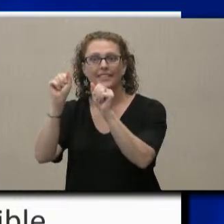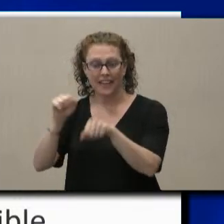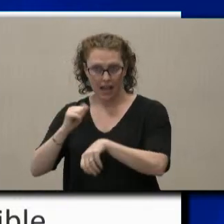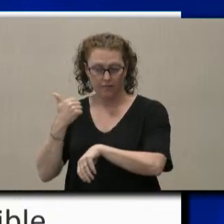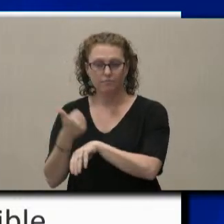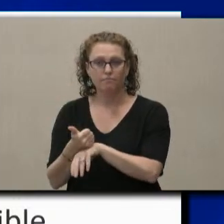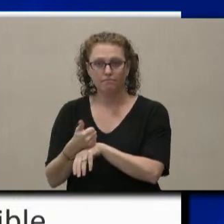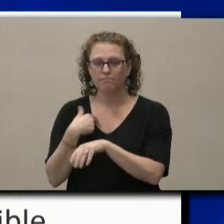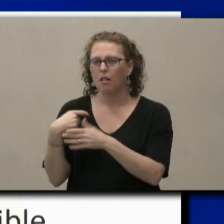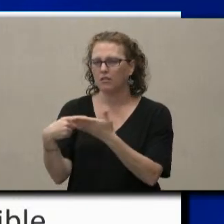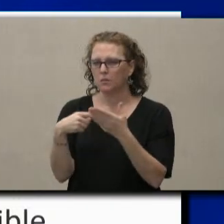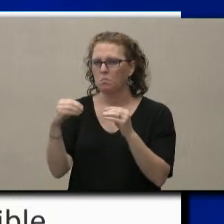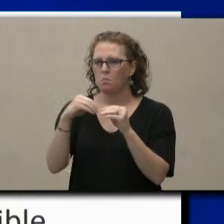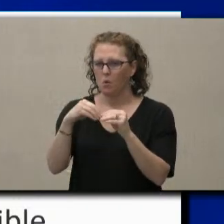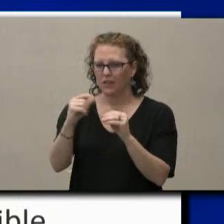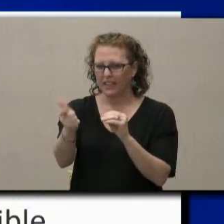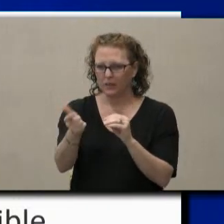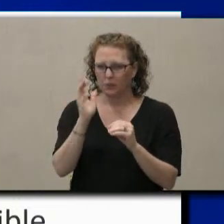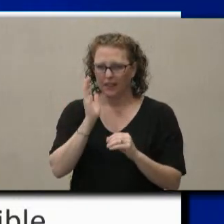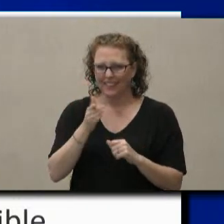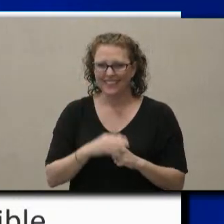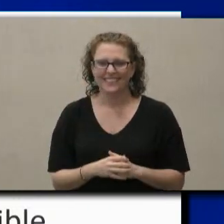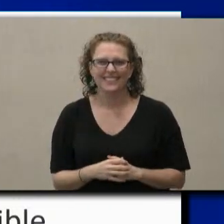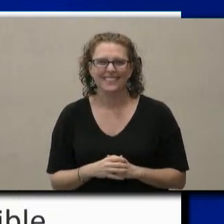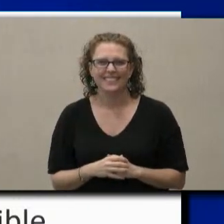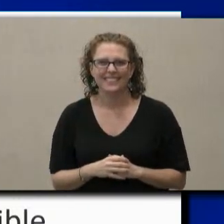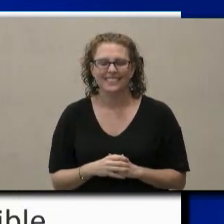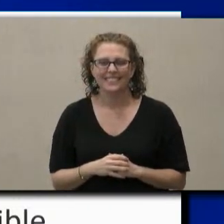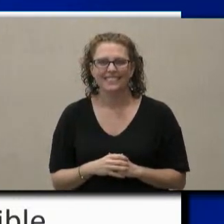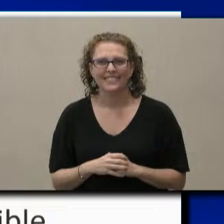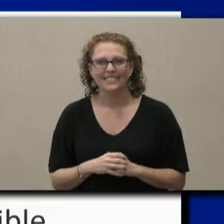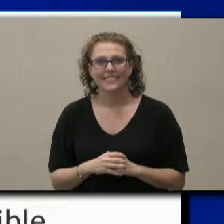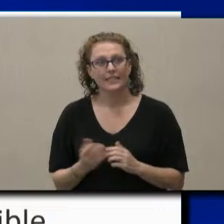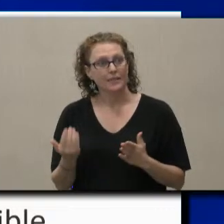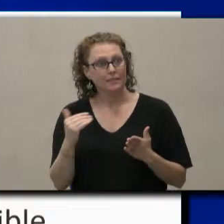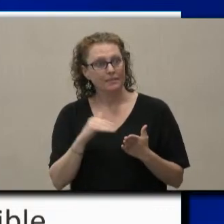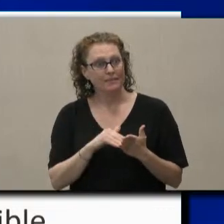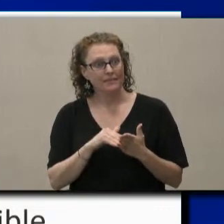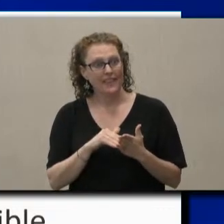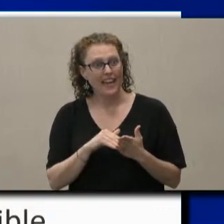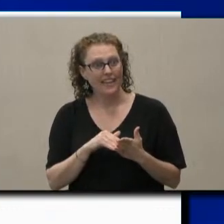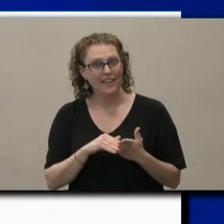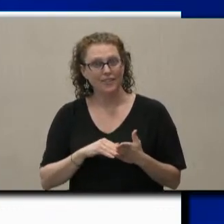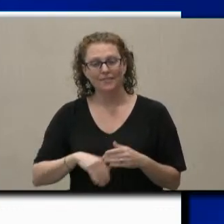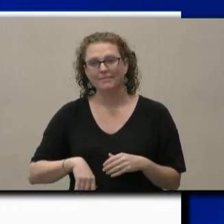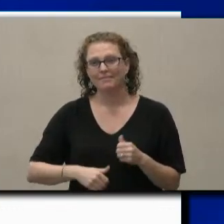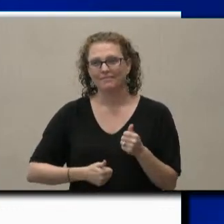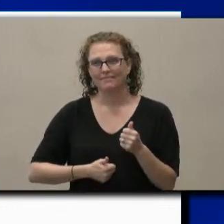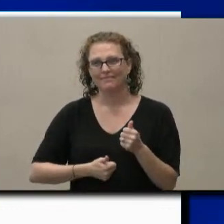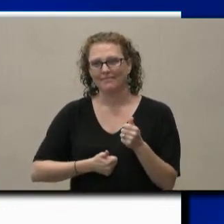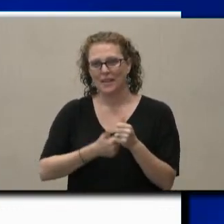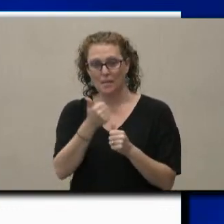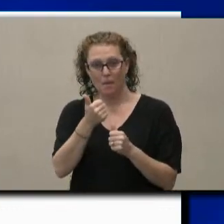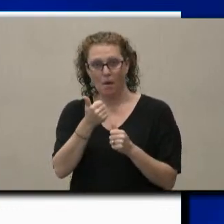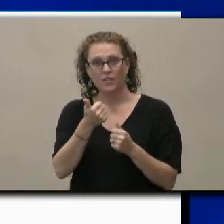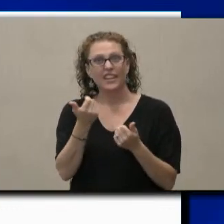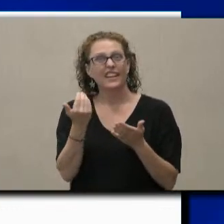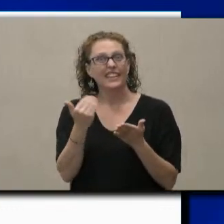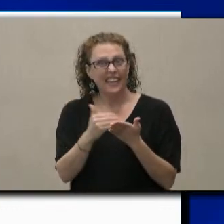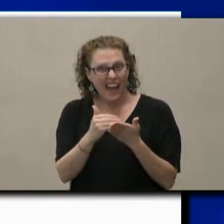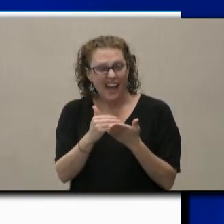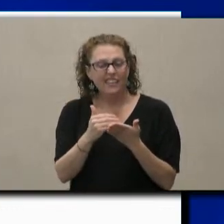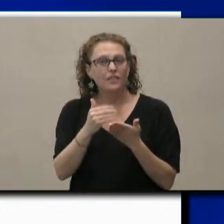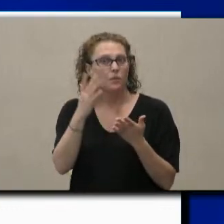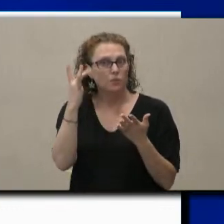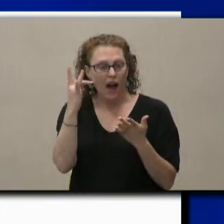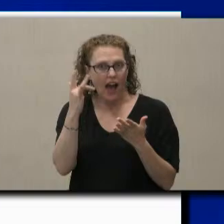too. And so most of the focus, of course, is adjusting for the population. And so with that, I